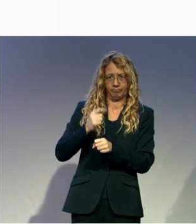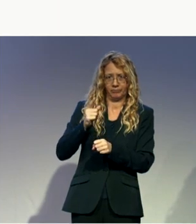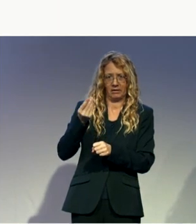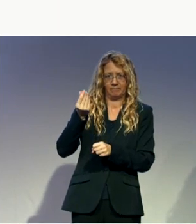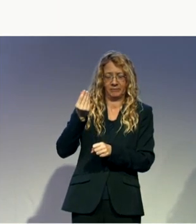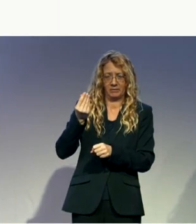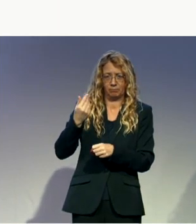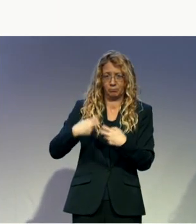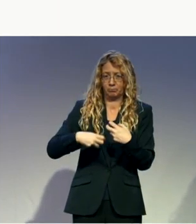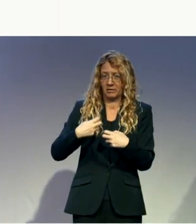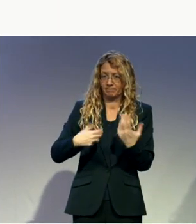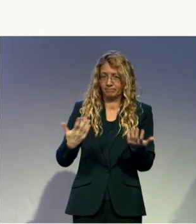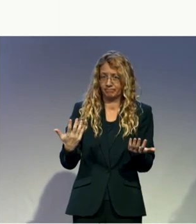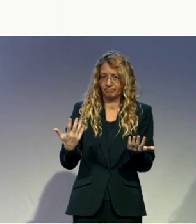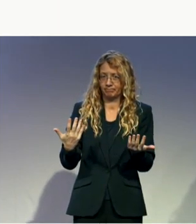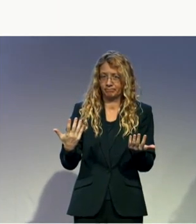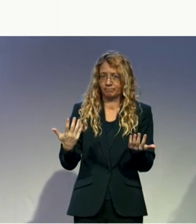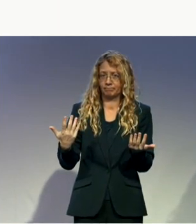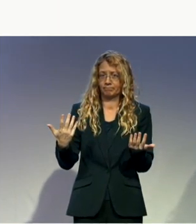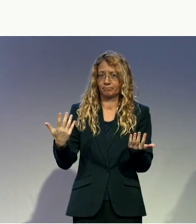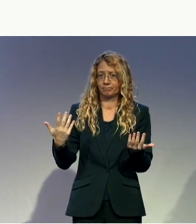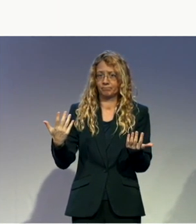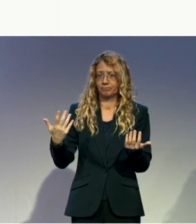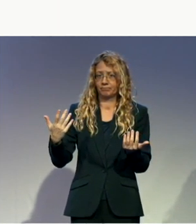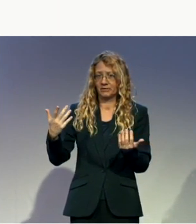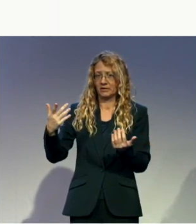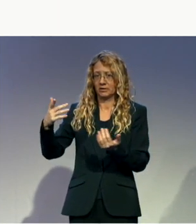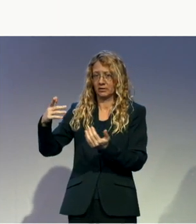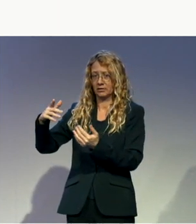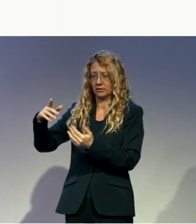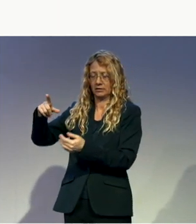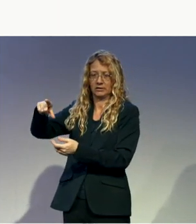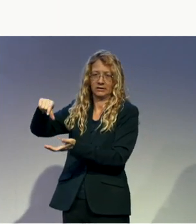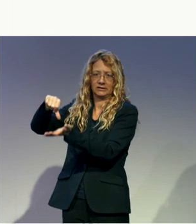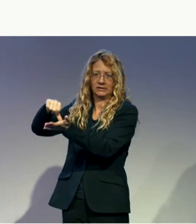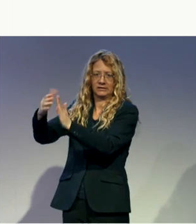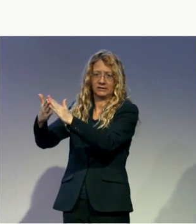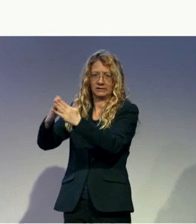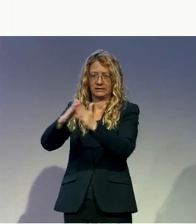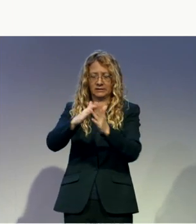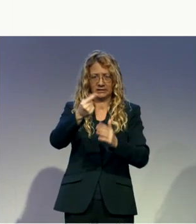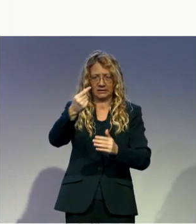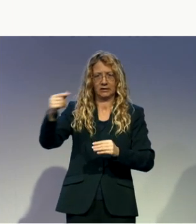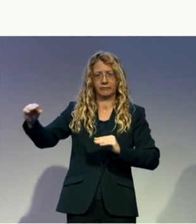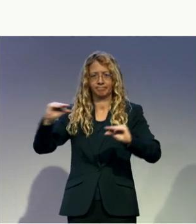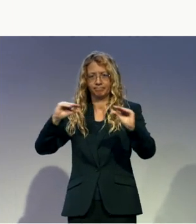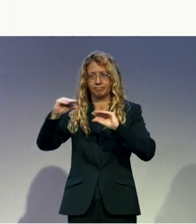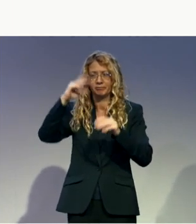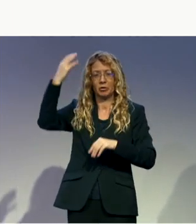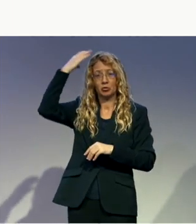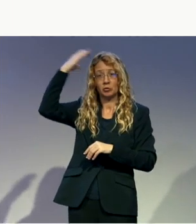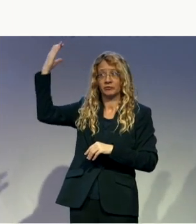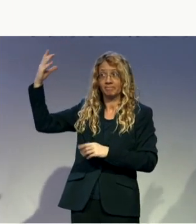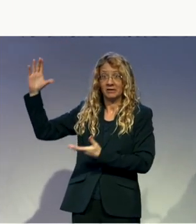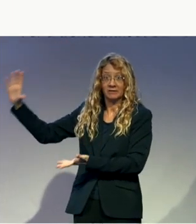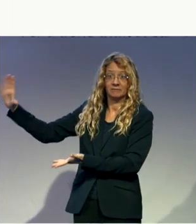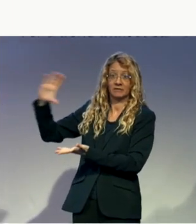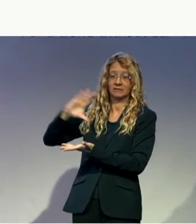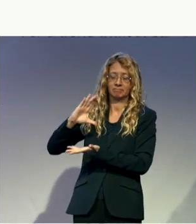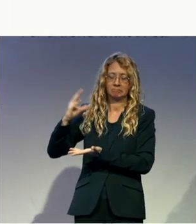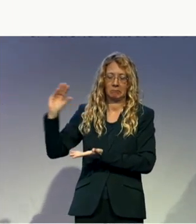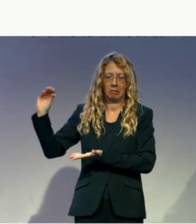in and helped. That's the financial side, is that the answer? Okay. I think I've said a little